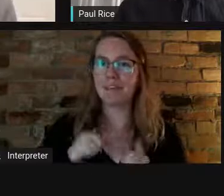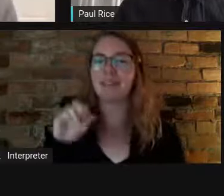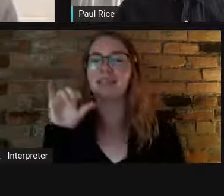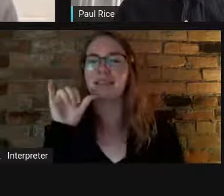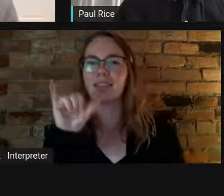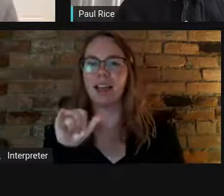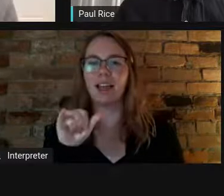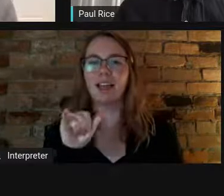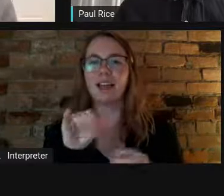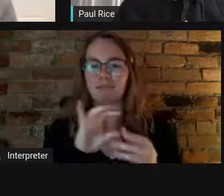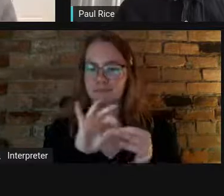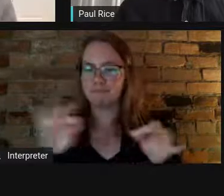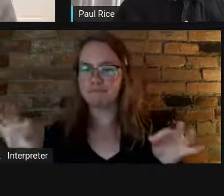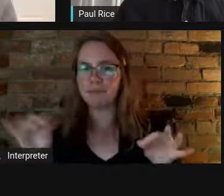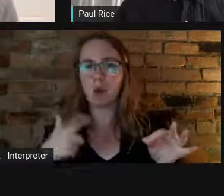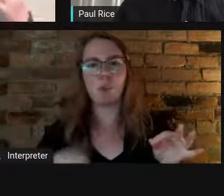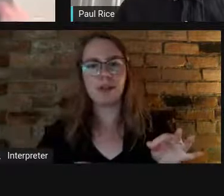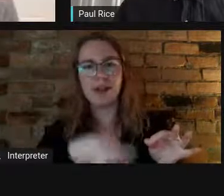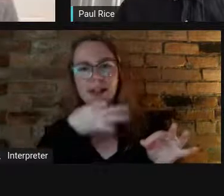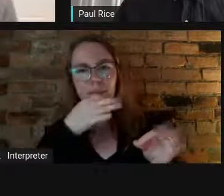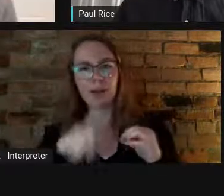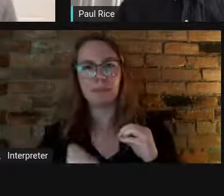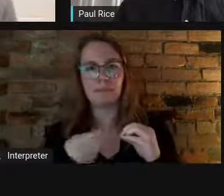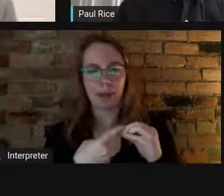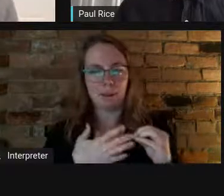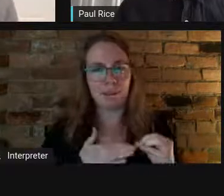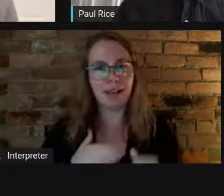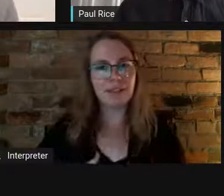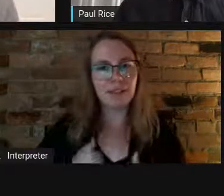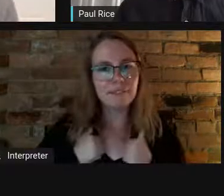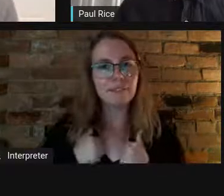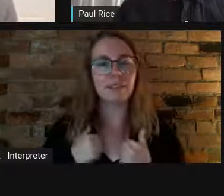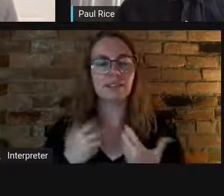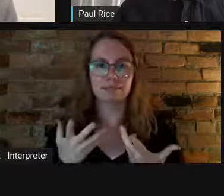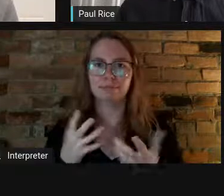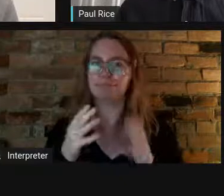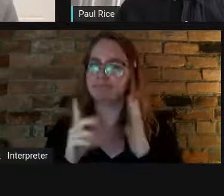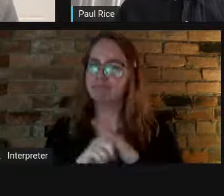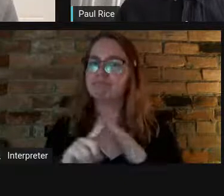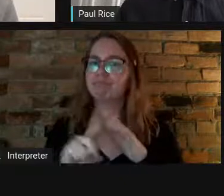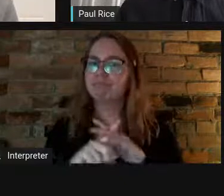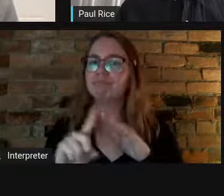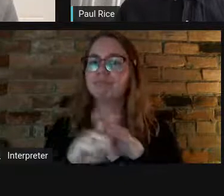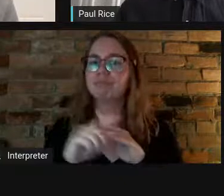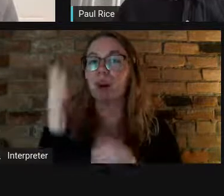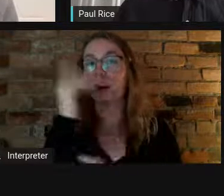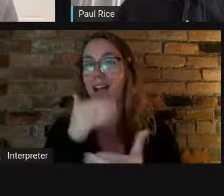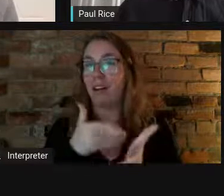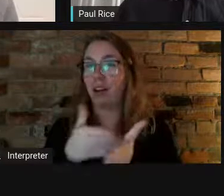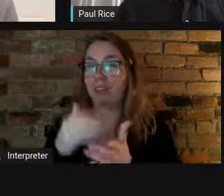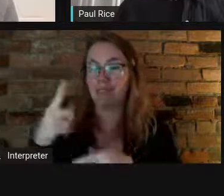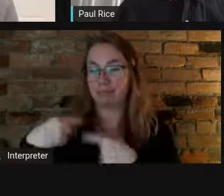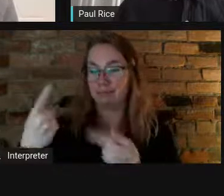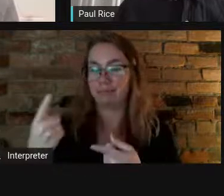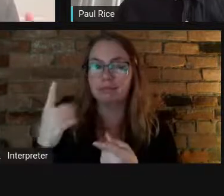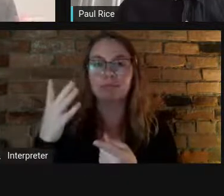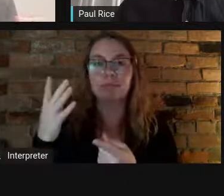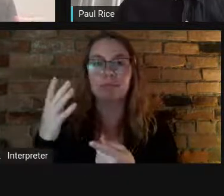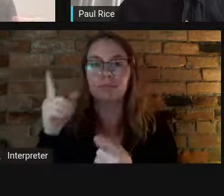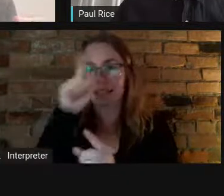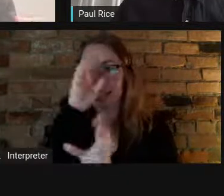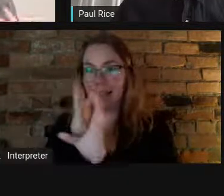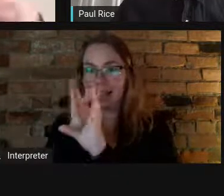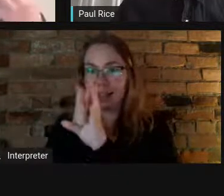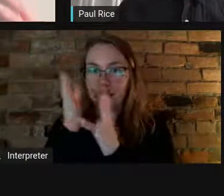kept focusing on when they talked to psychiatrists and had these protests, because for so long, psychiatry had ignored actual